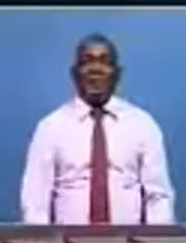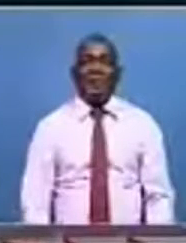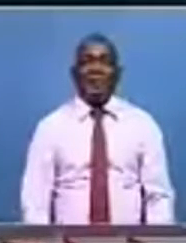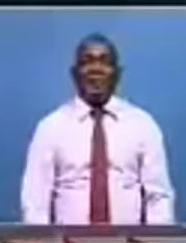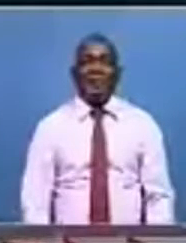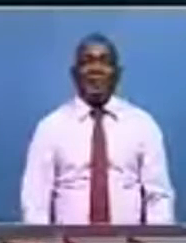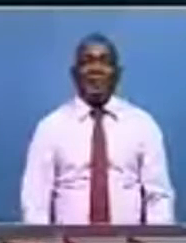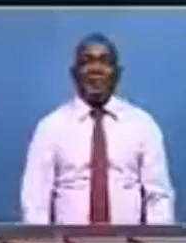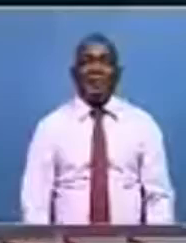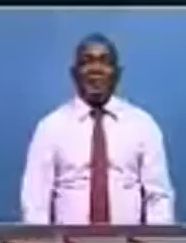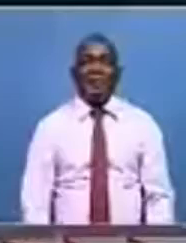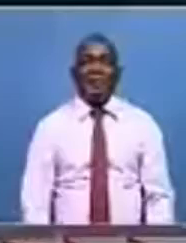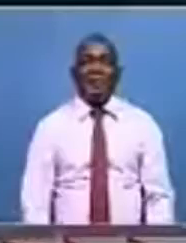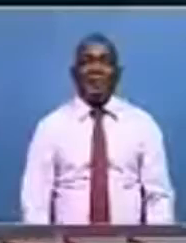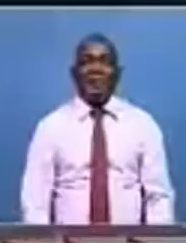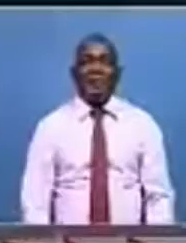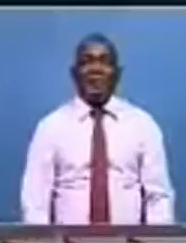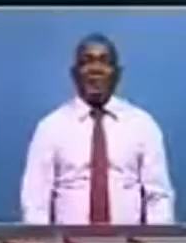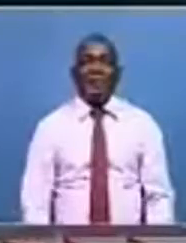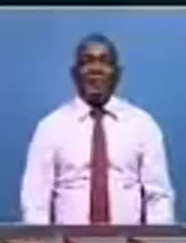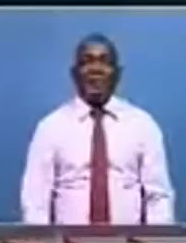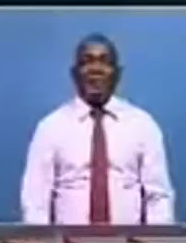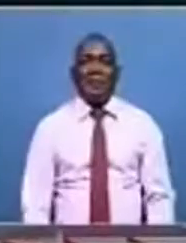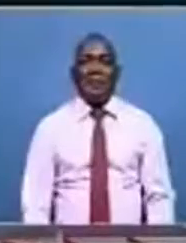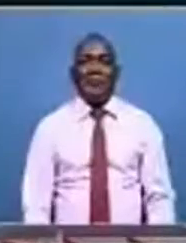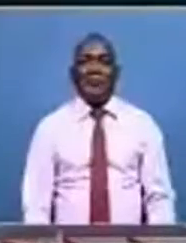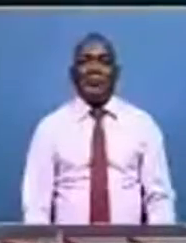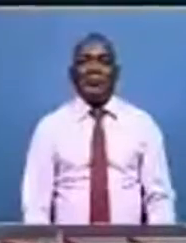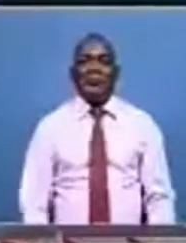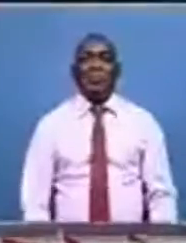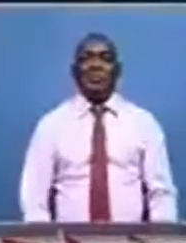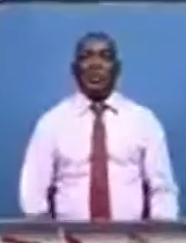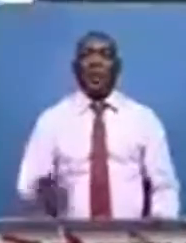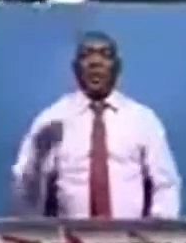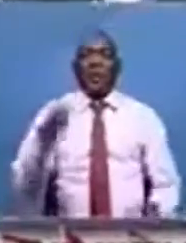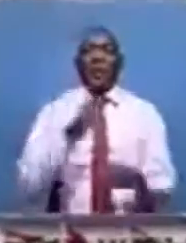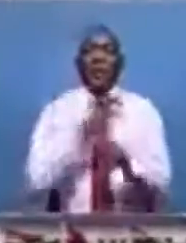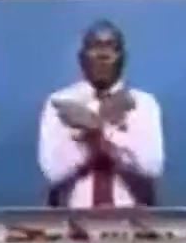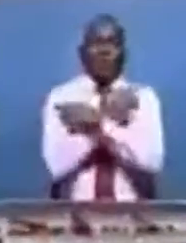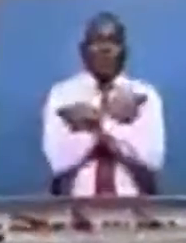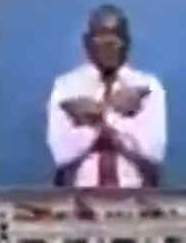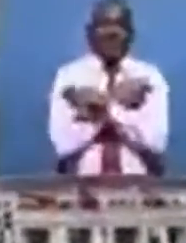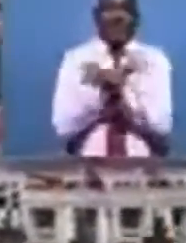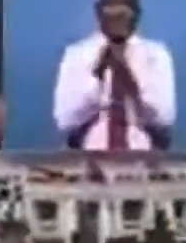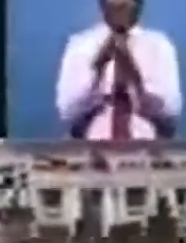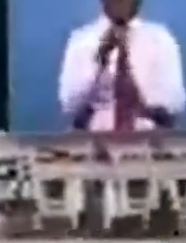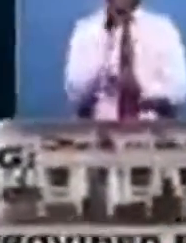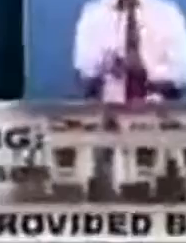Profit.